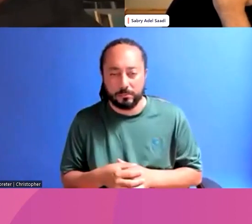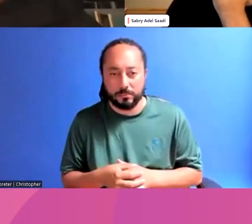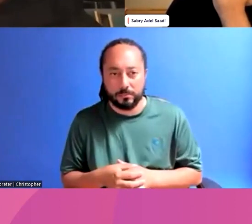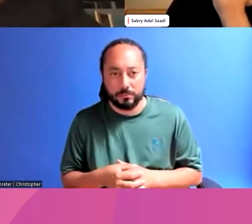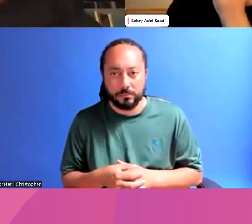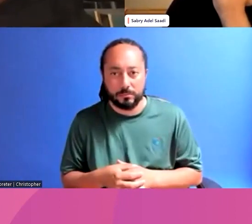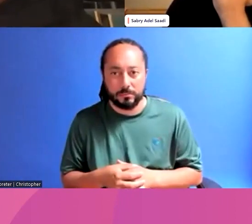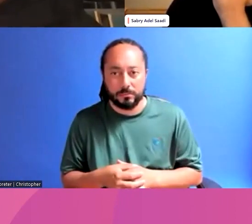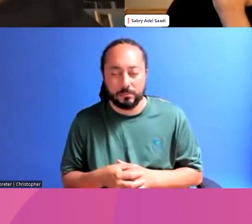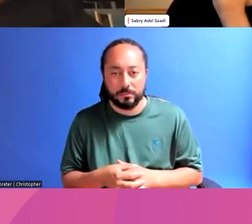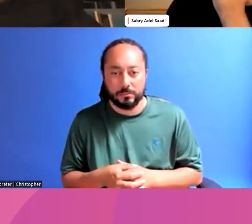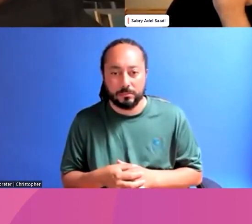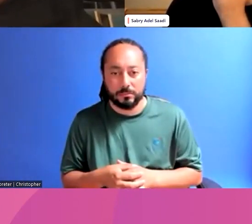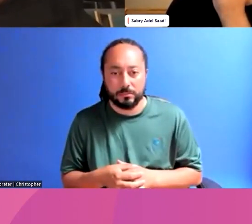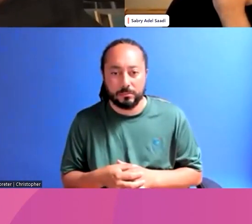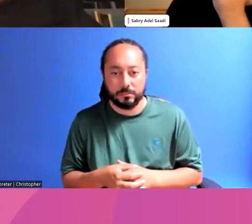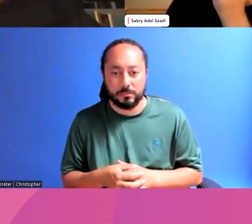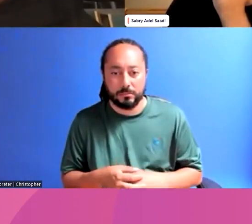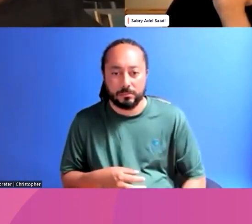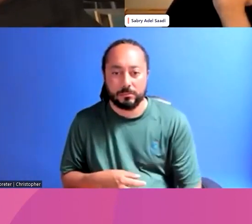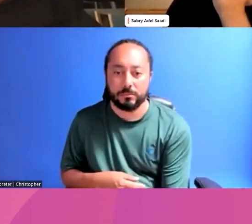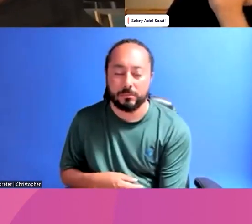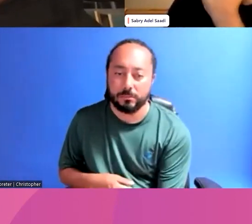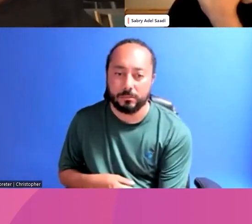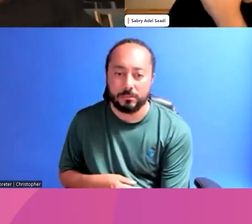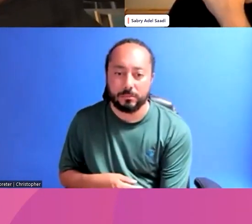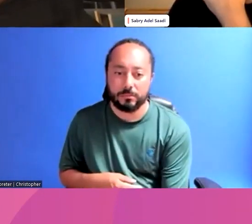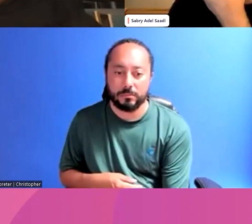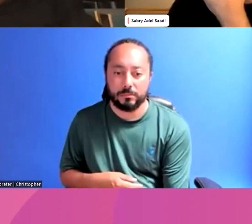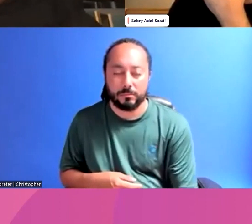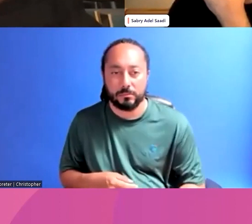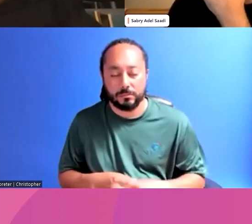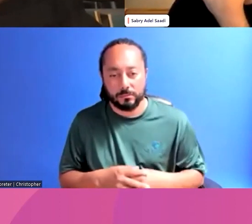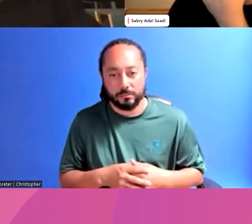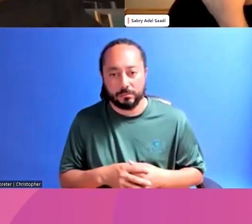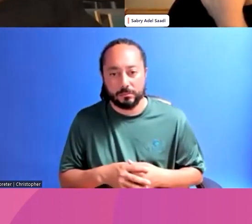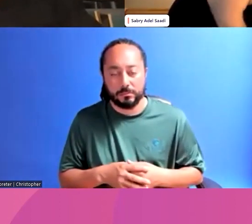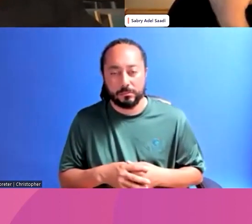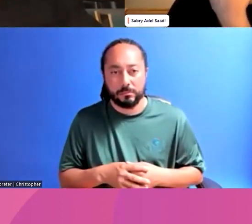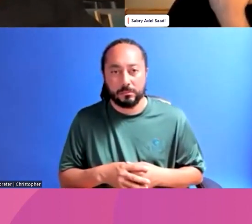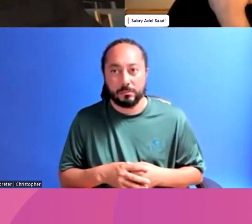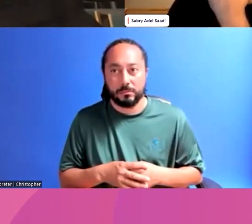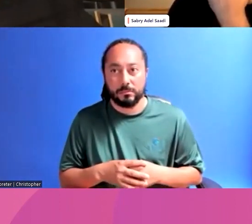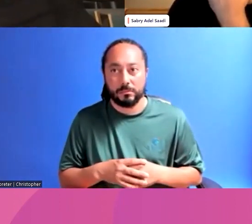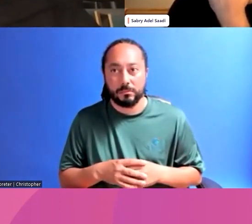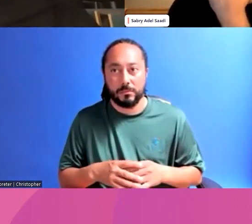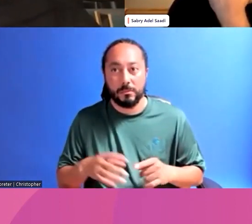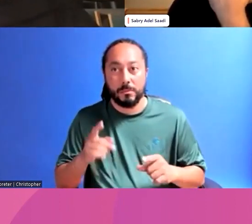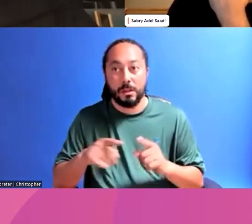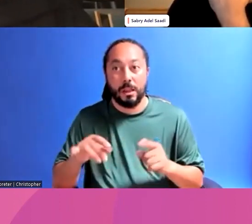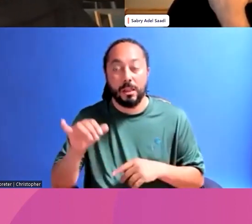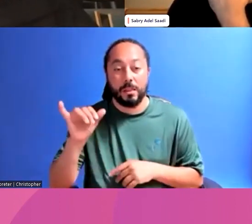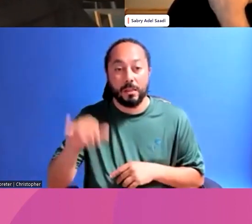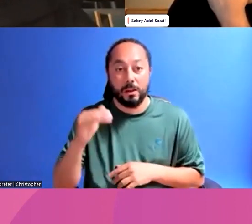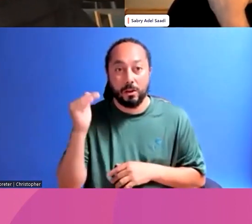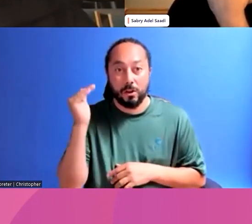think to add on to that really is, if we're going to disseminate that knowledge, then producing that